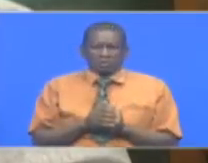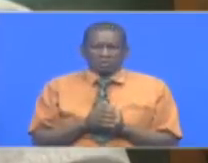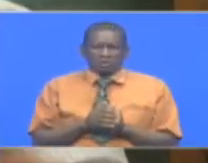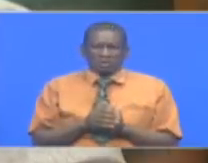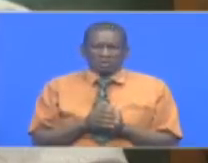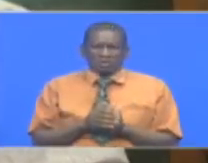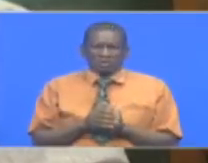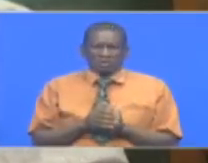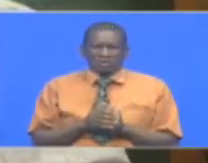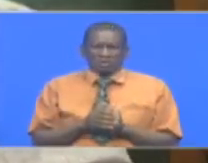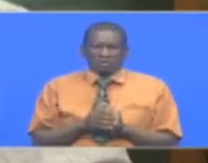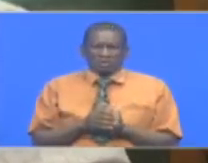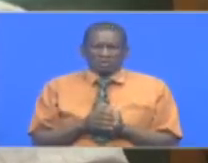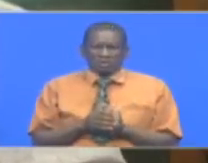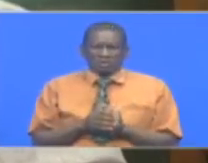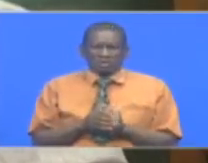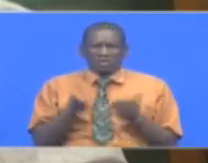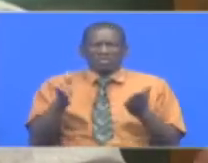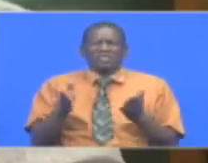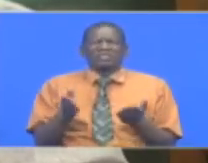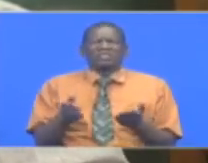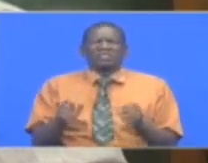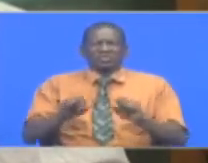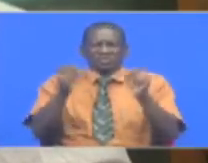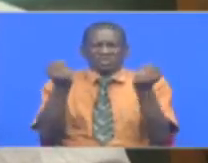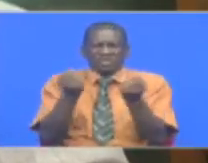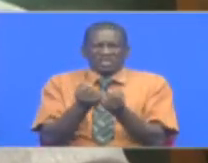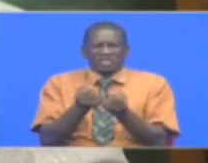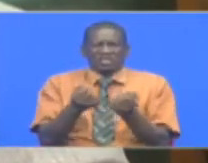In any decent civilized society where people disagree,